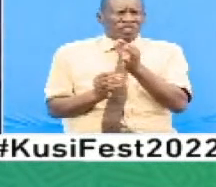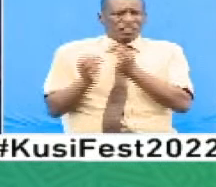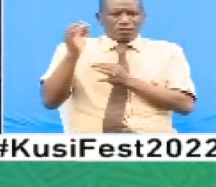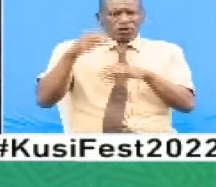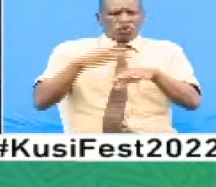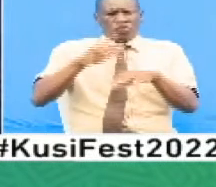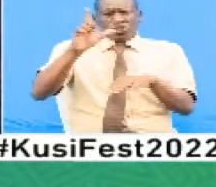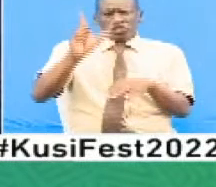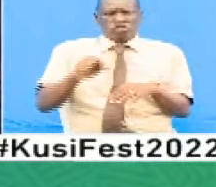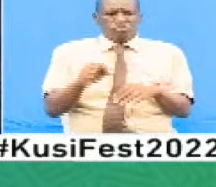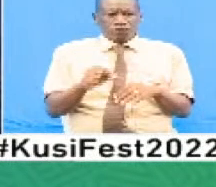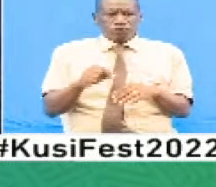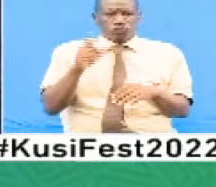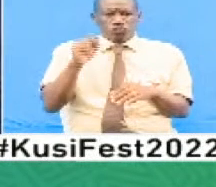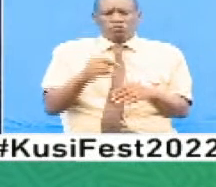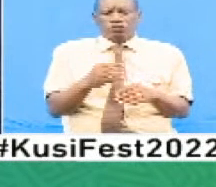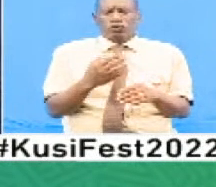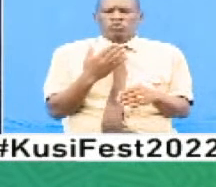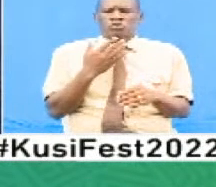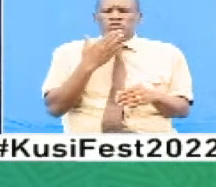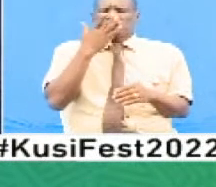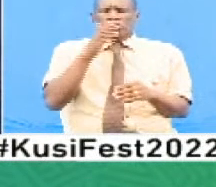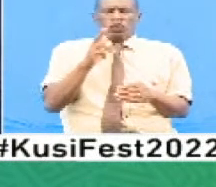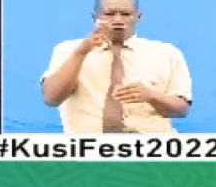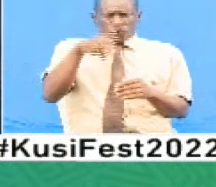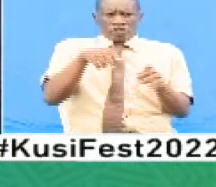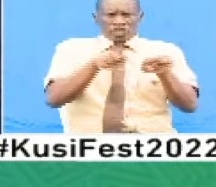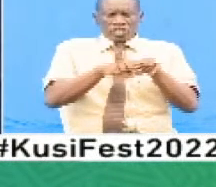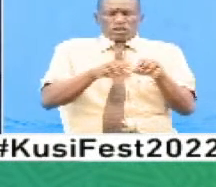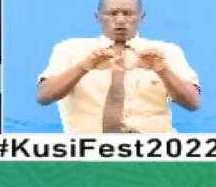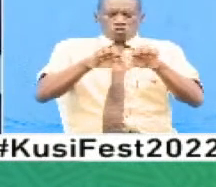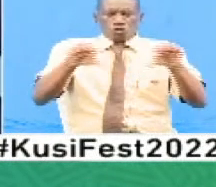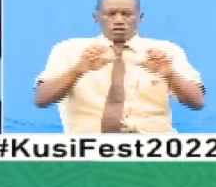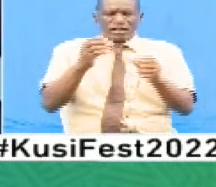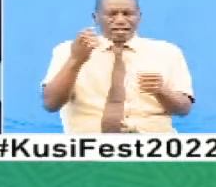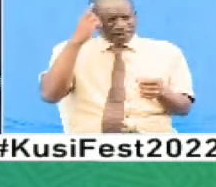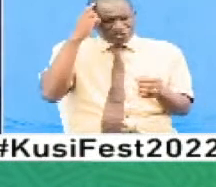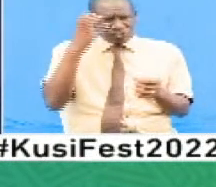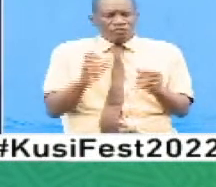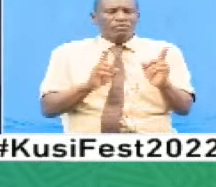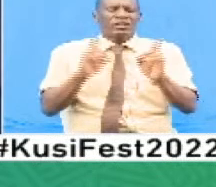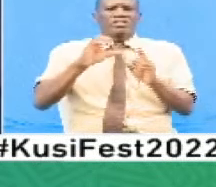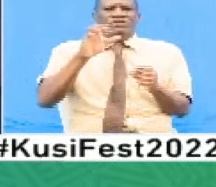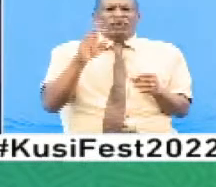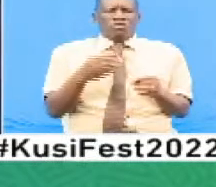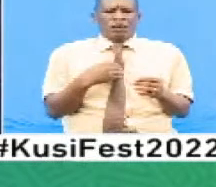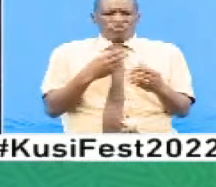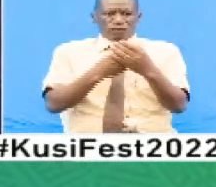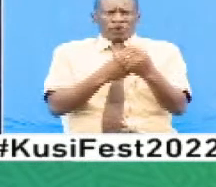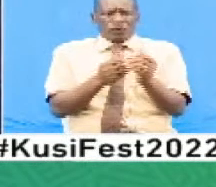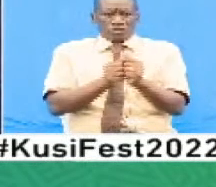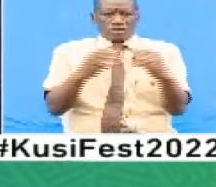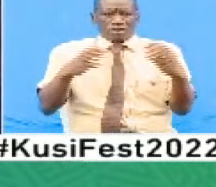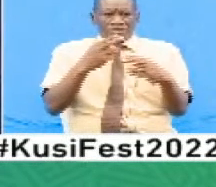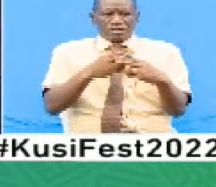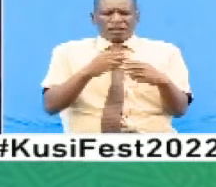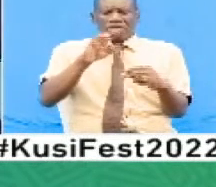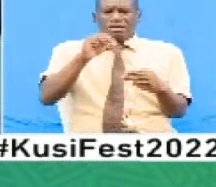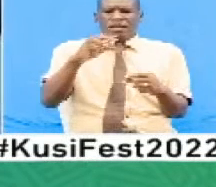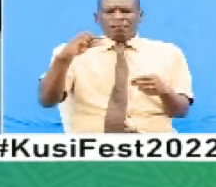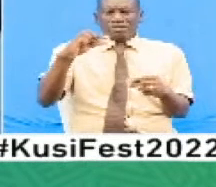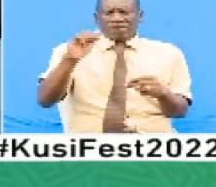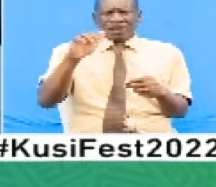cheap smoking emitting fuels like wood and charcoal, Safaricom has partnered with a company called MGAS